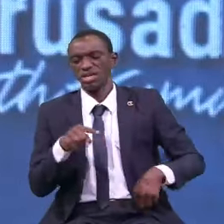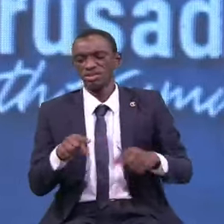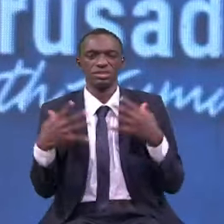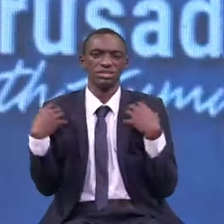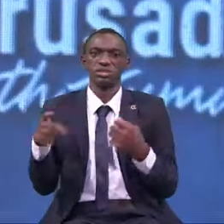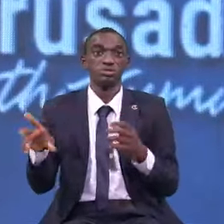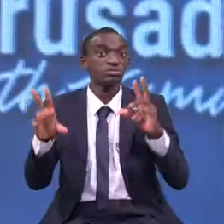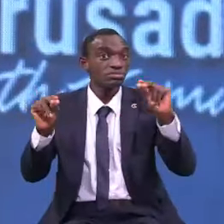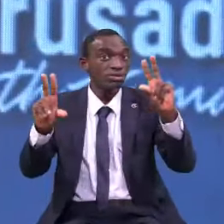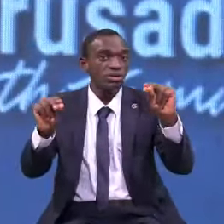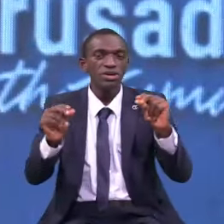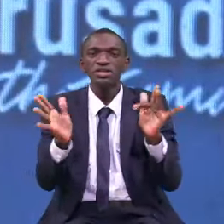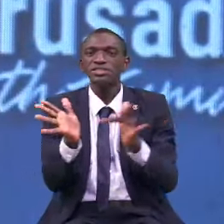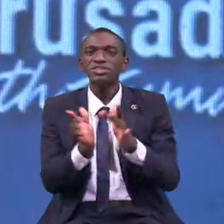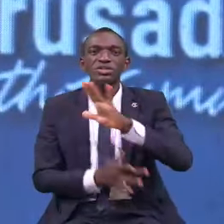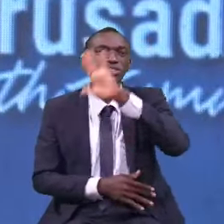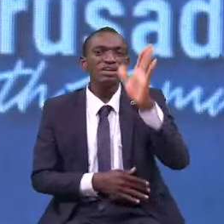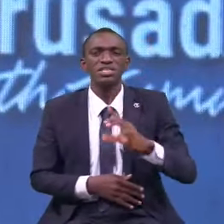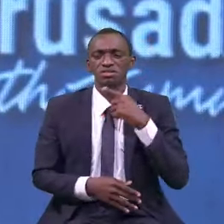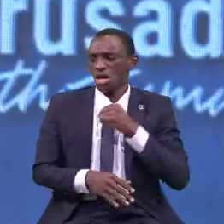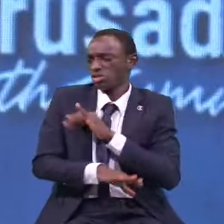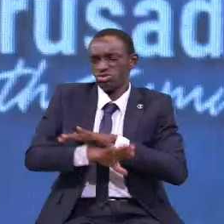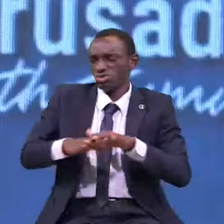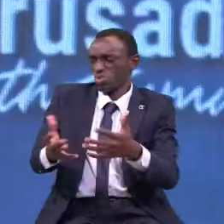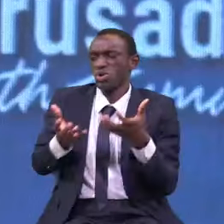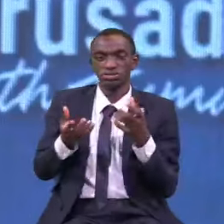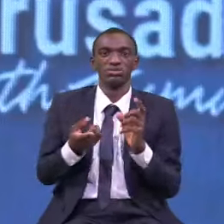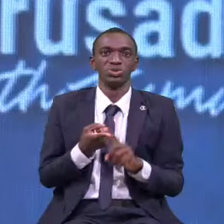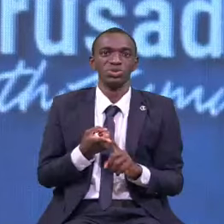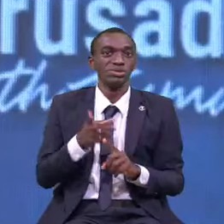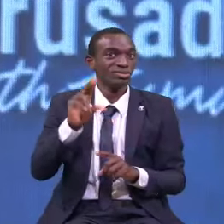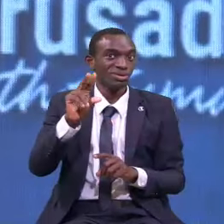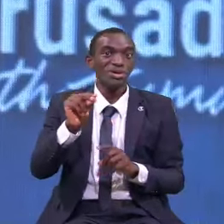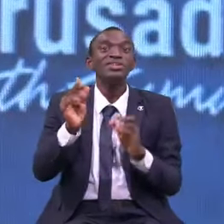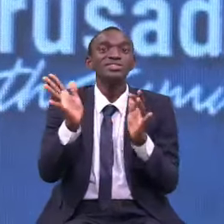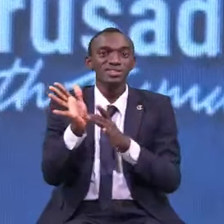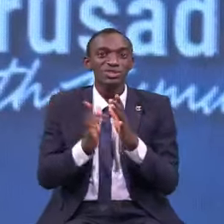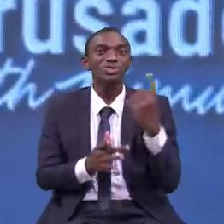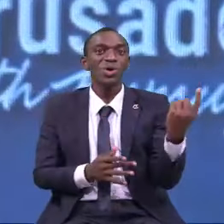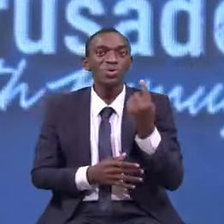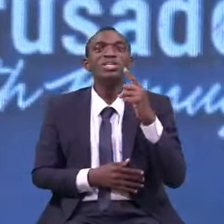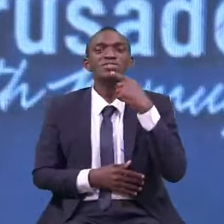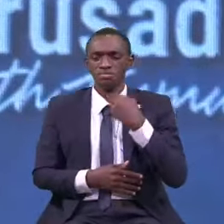He never says, I don't want to. He always says, I will.